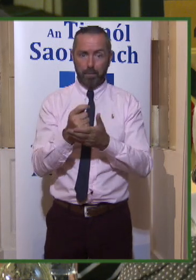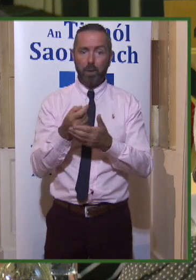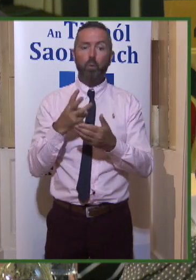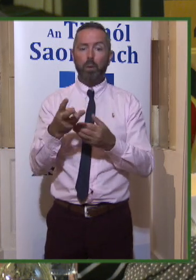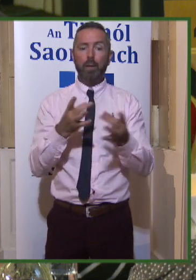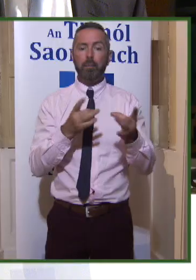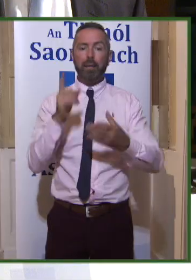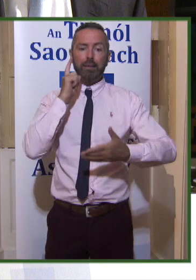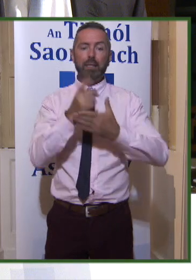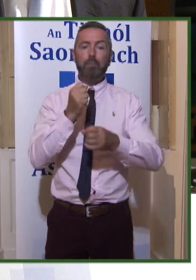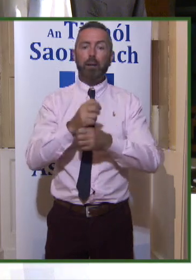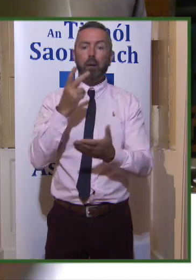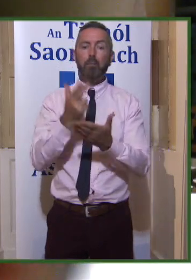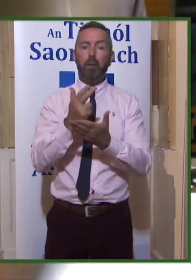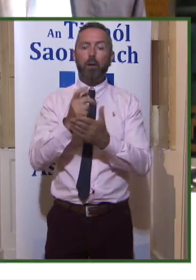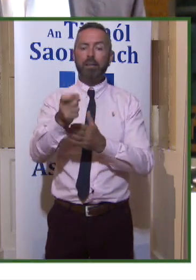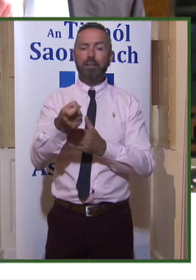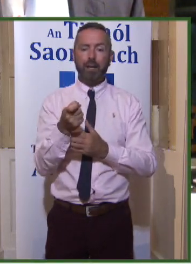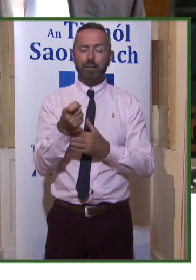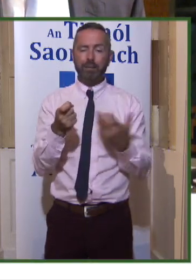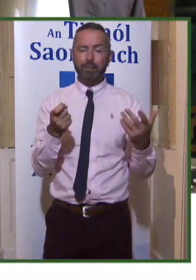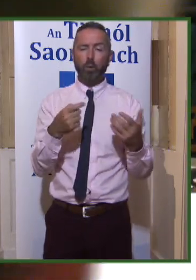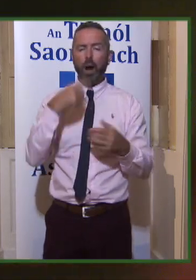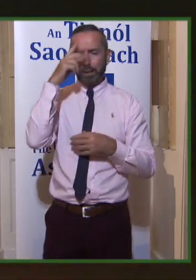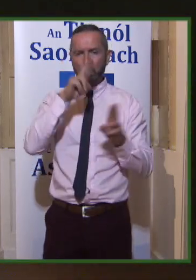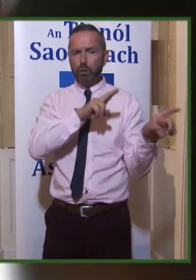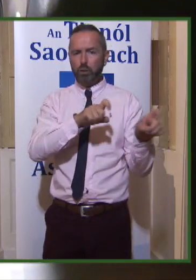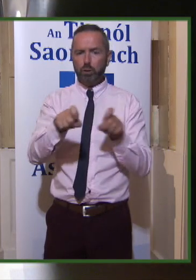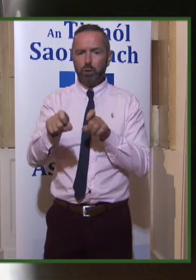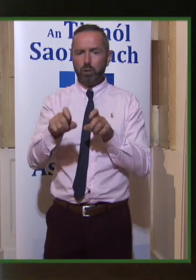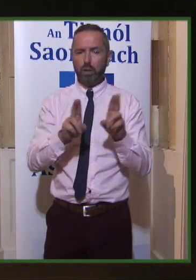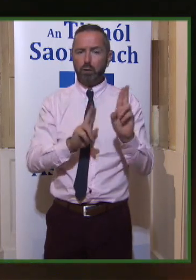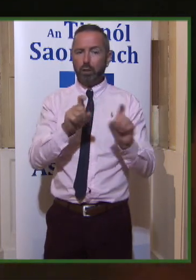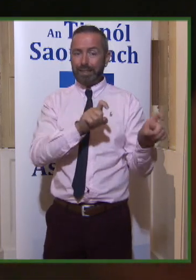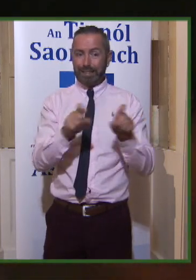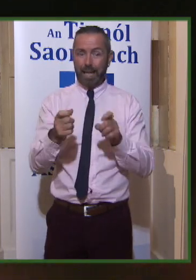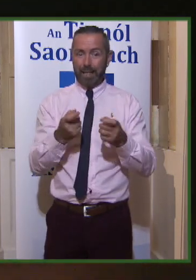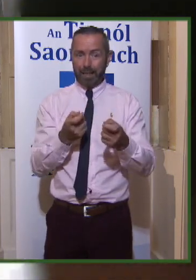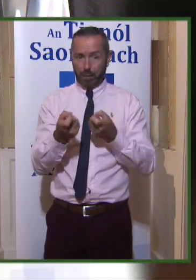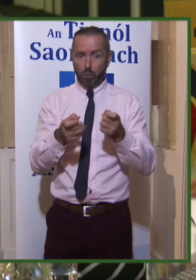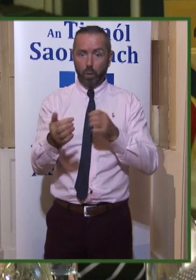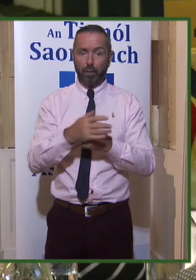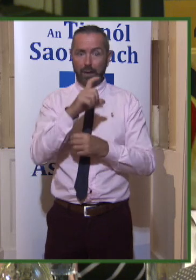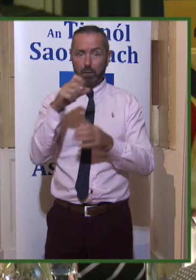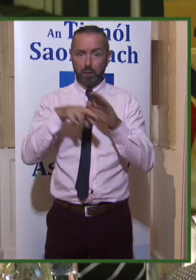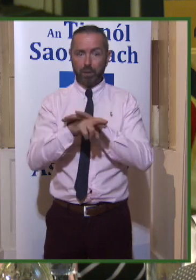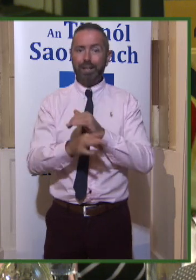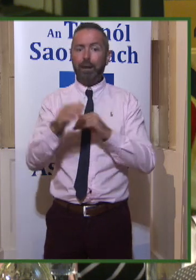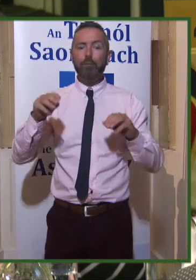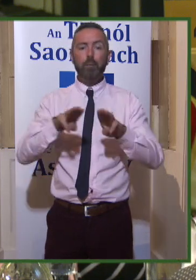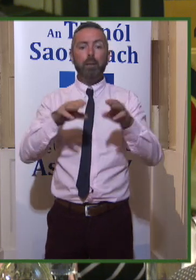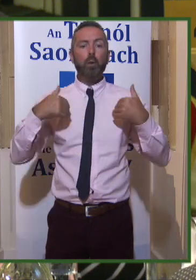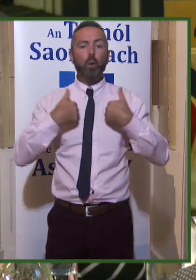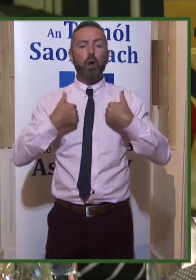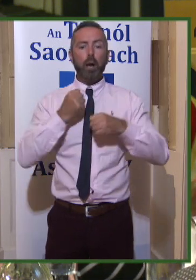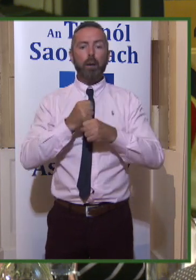really important that they stay within the control of councillors. Okay. And therefore, I would support this. And if people are a little bit worried about the term